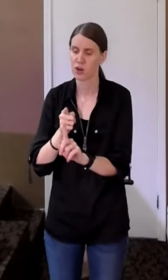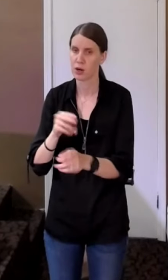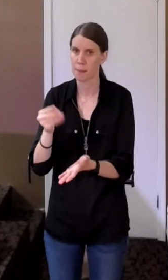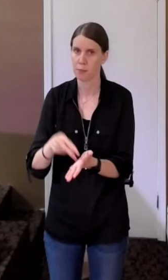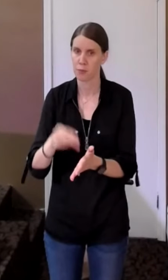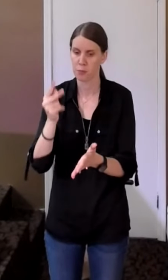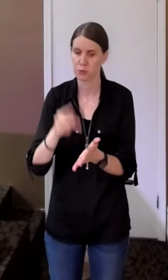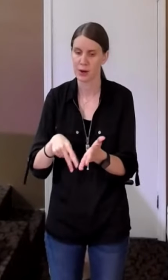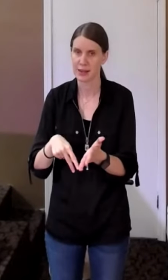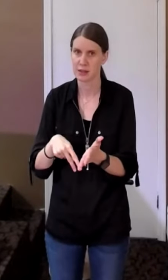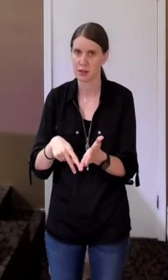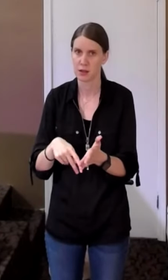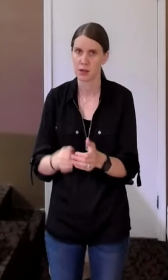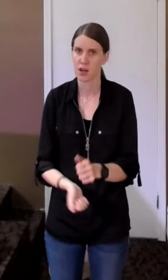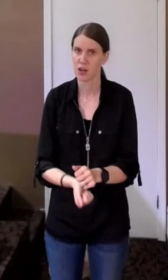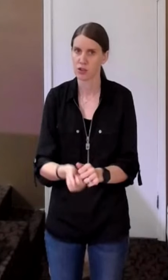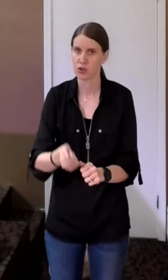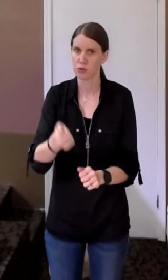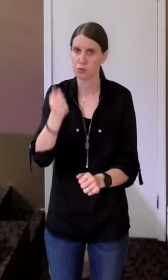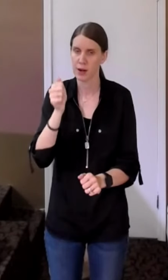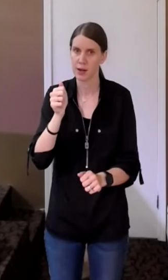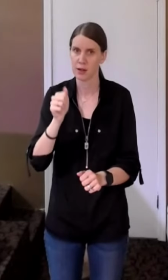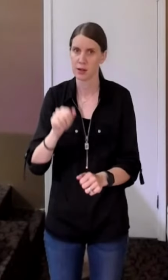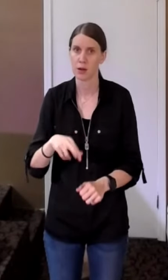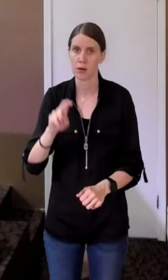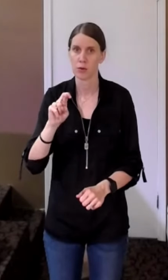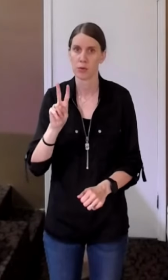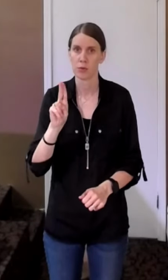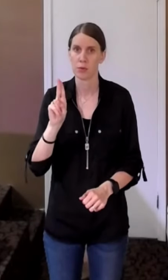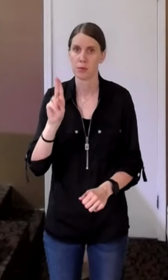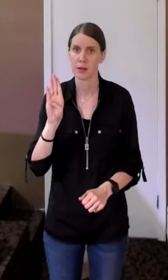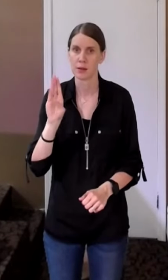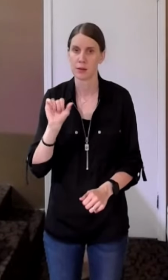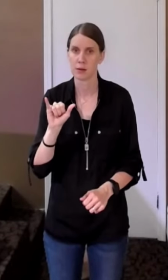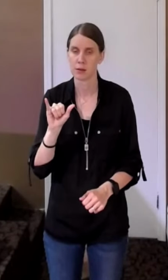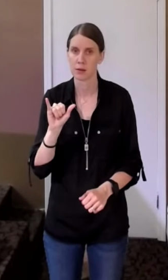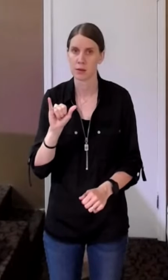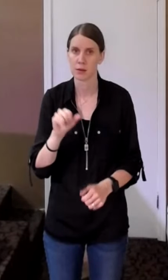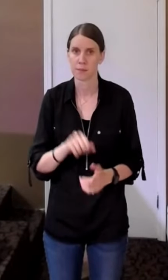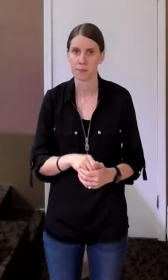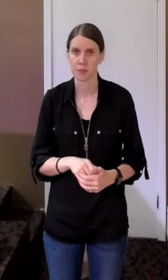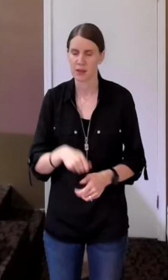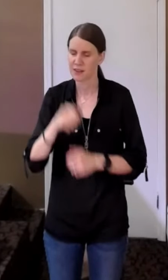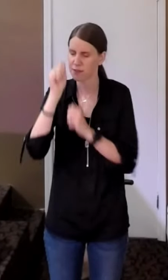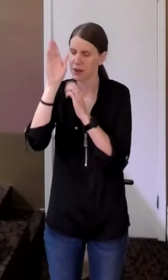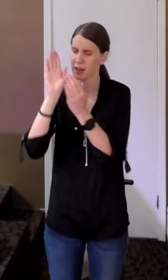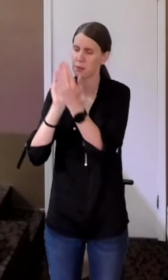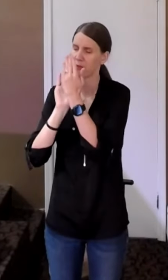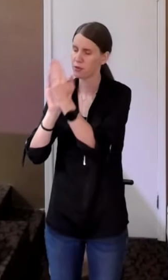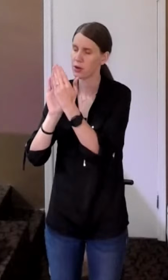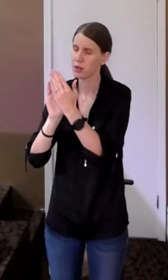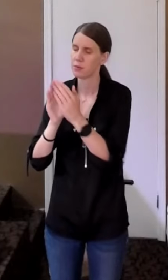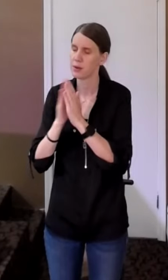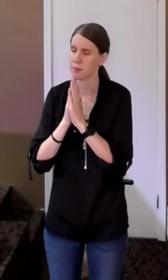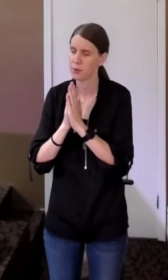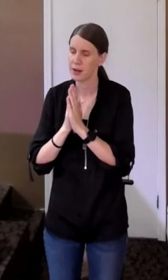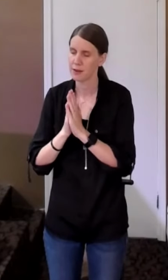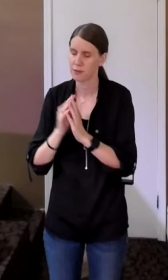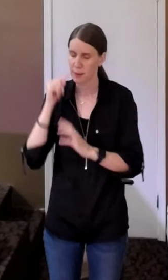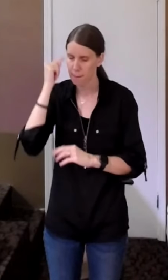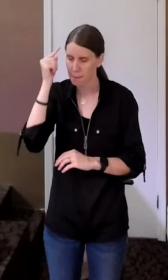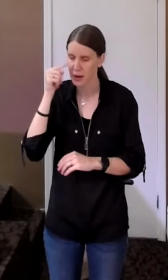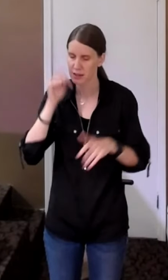price is far above rubies." Father, as we come before you today, we pray, Lord, for clear hearts and